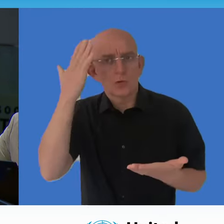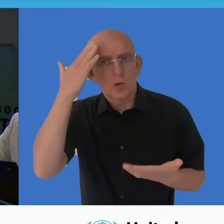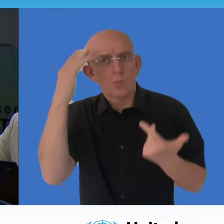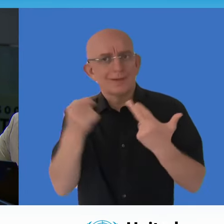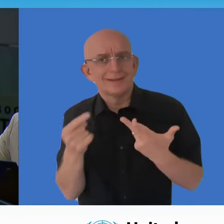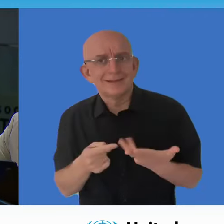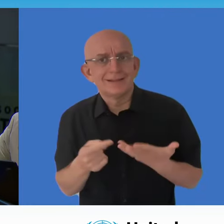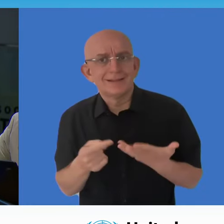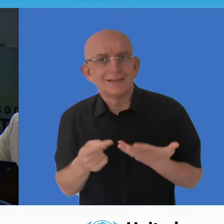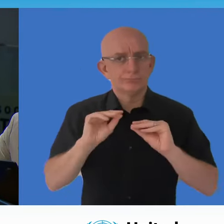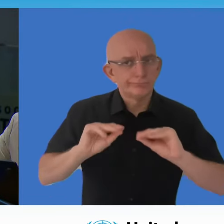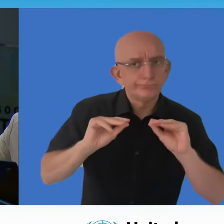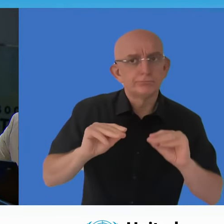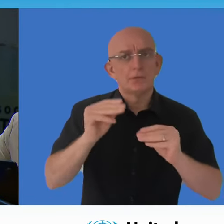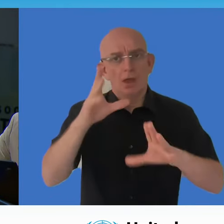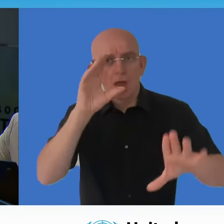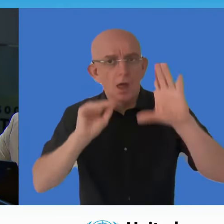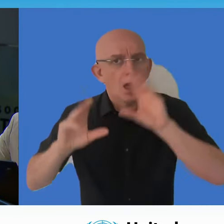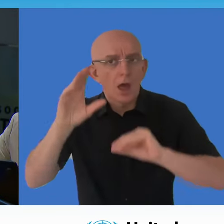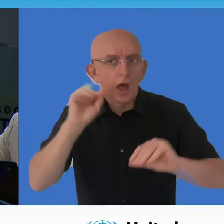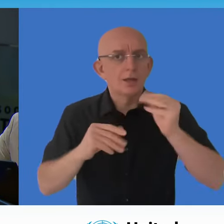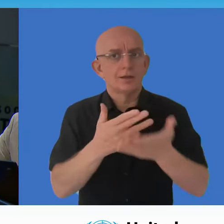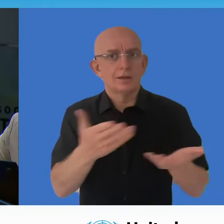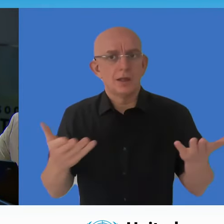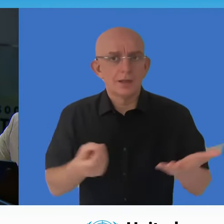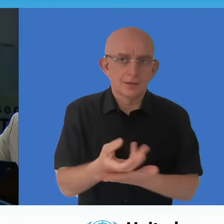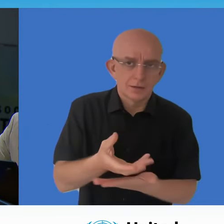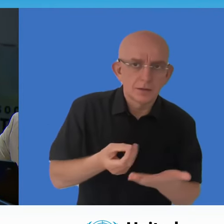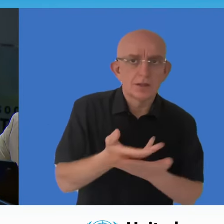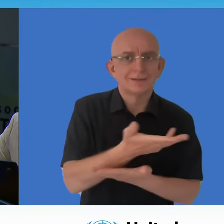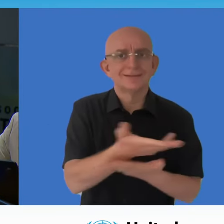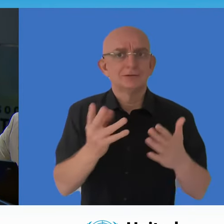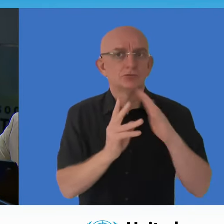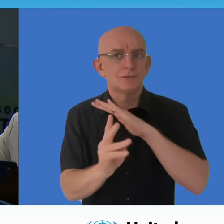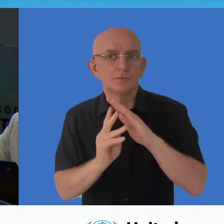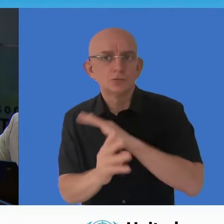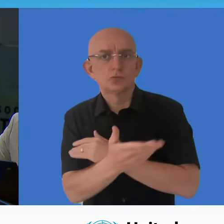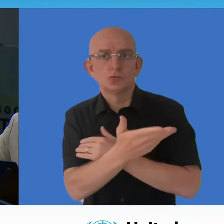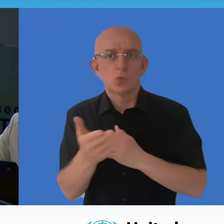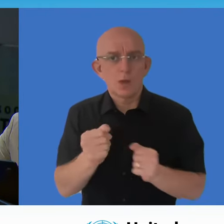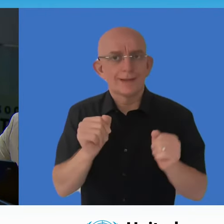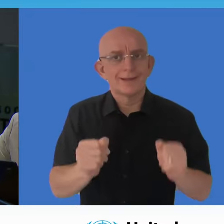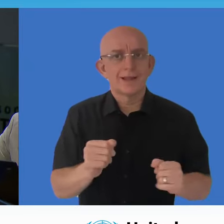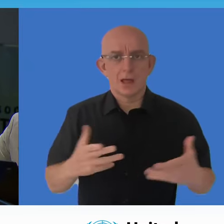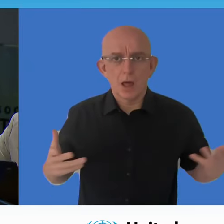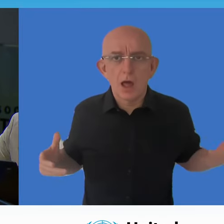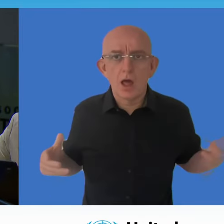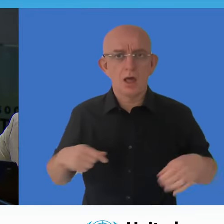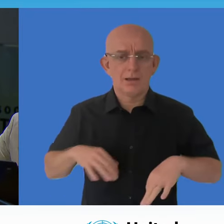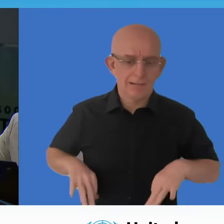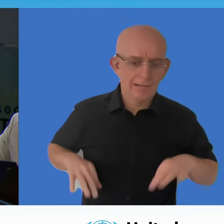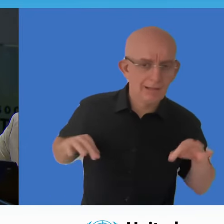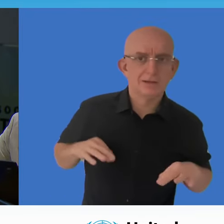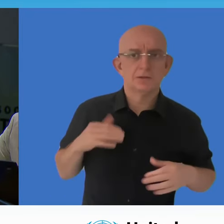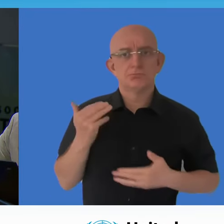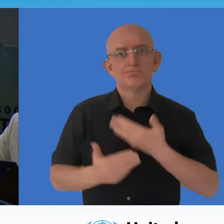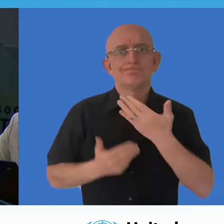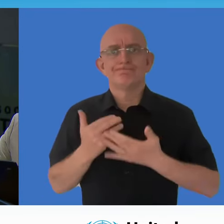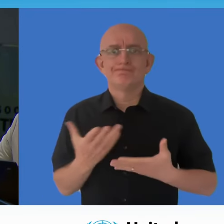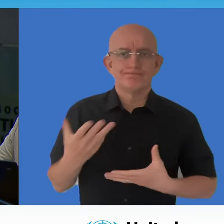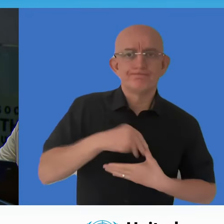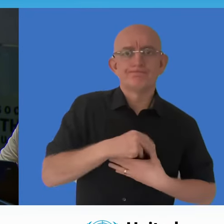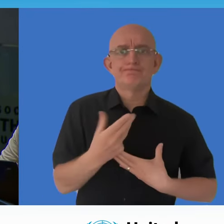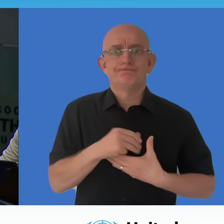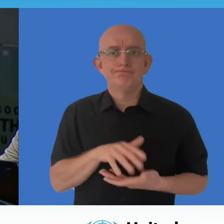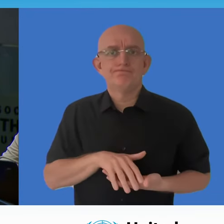to refugees, we can help them uplift themselves out of poverty. And this is especially true when we can see a prominent difference between refugees of first